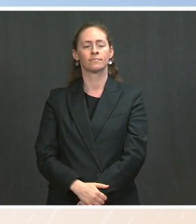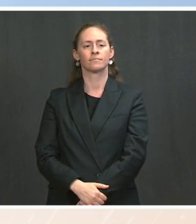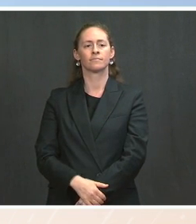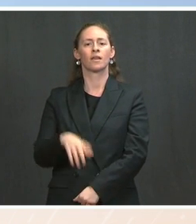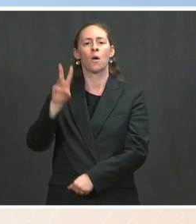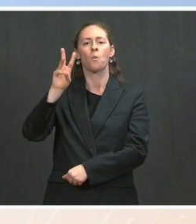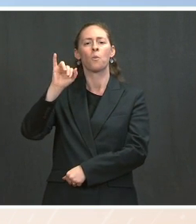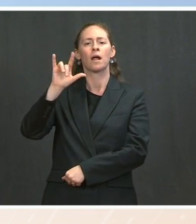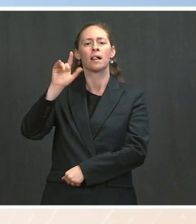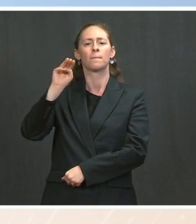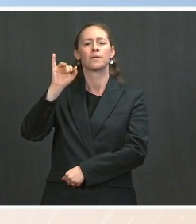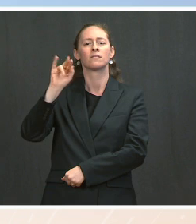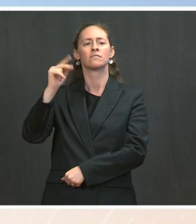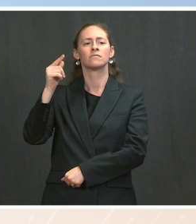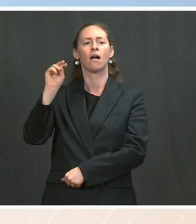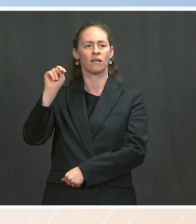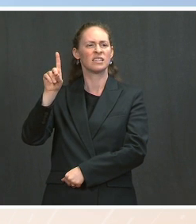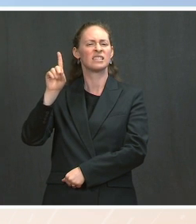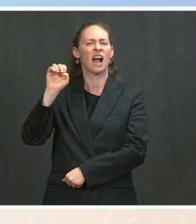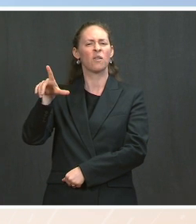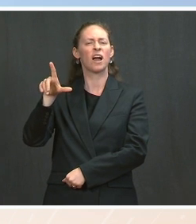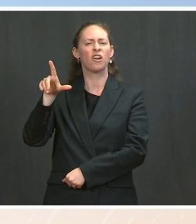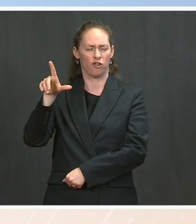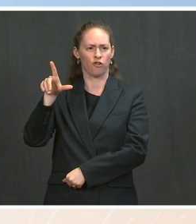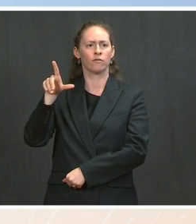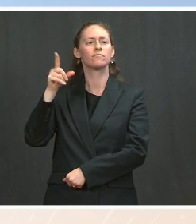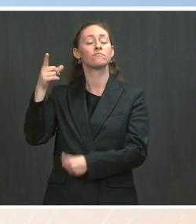you. Wanted to start with Israel.